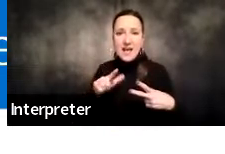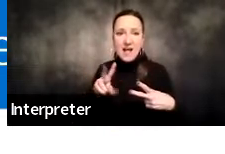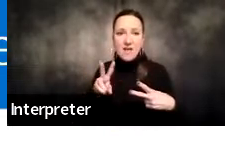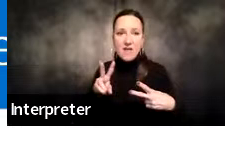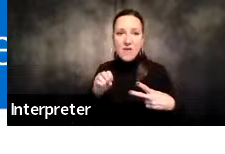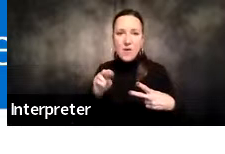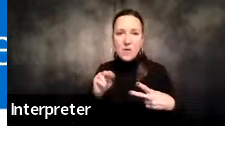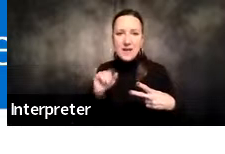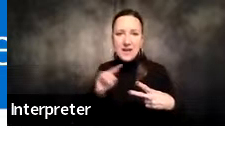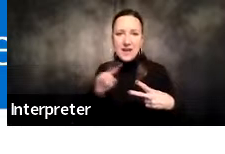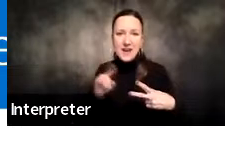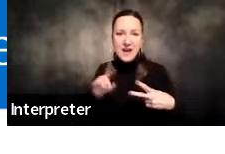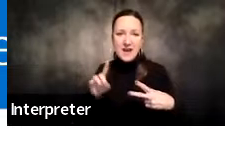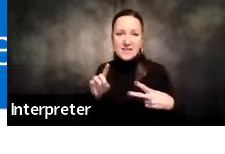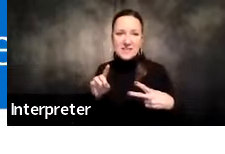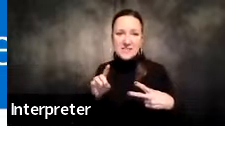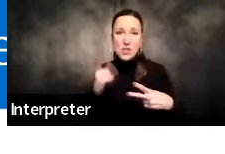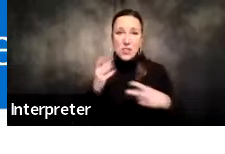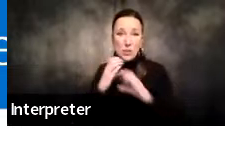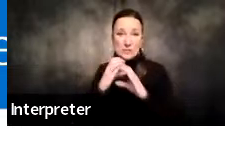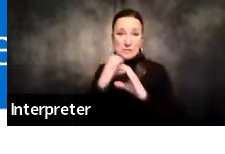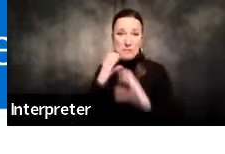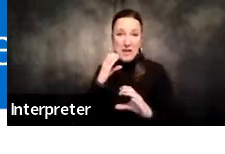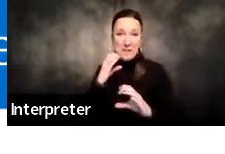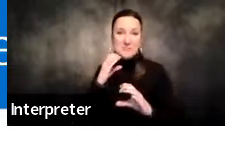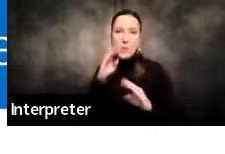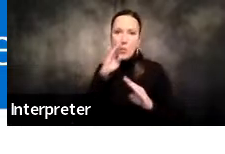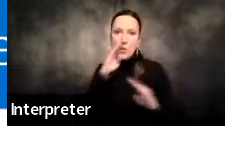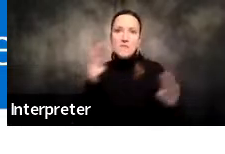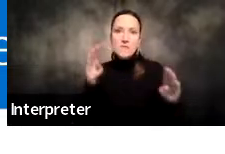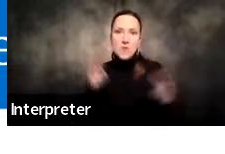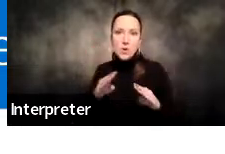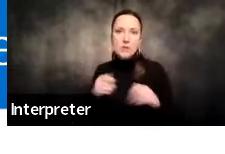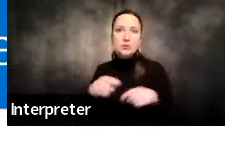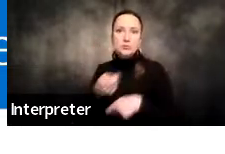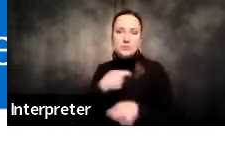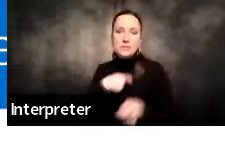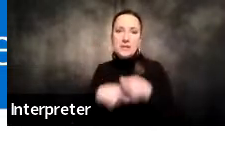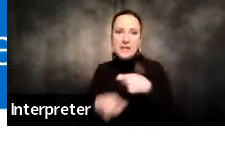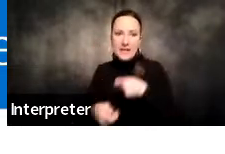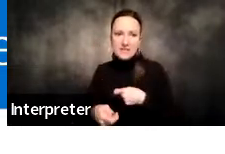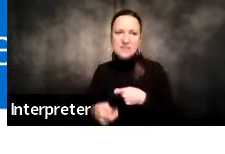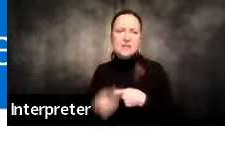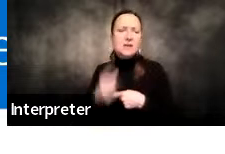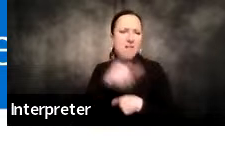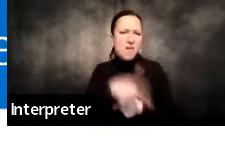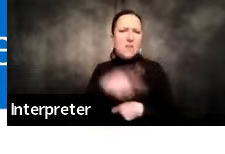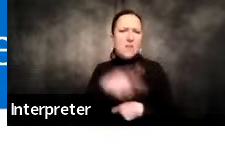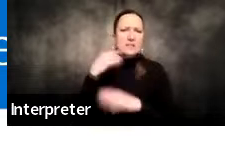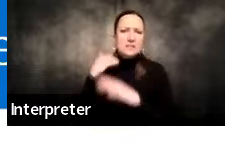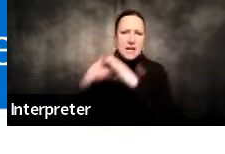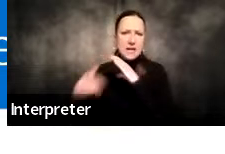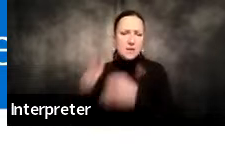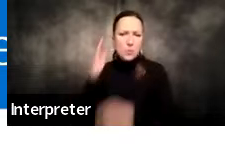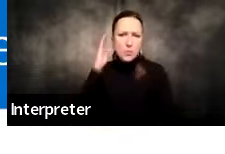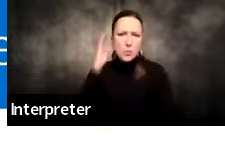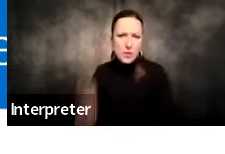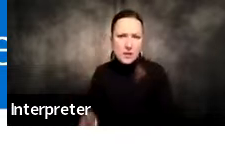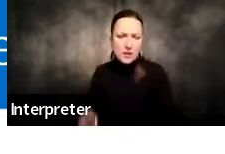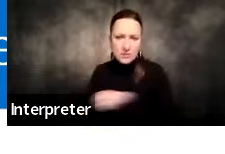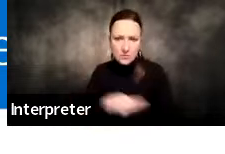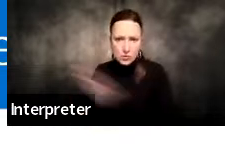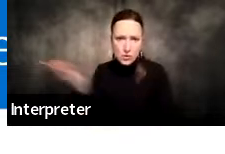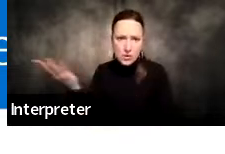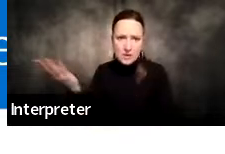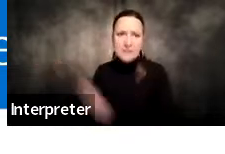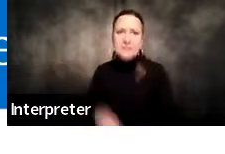presentation so that everyone can take a closer look. And like I said before, this information is available online. But the two